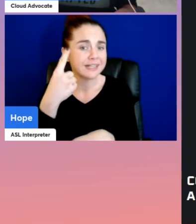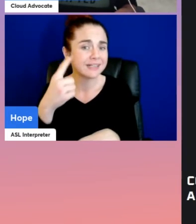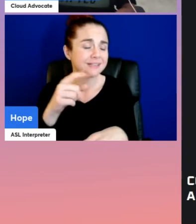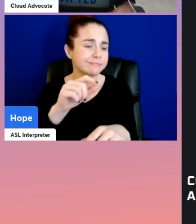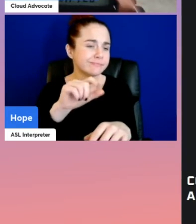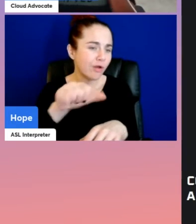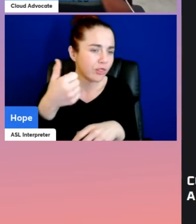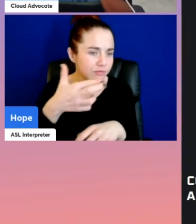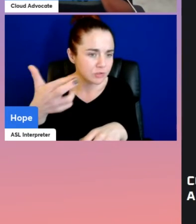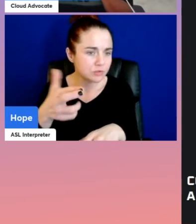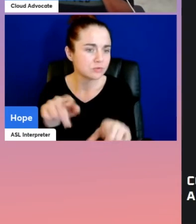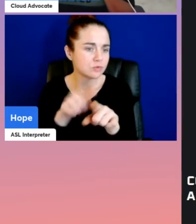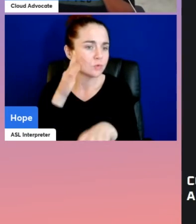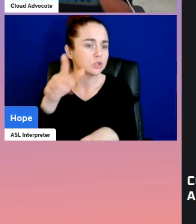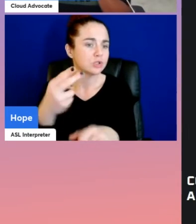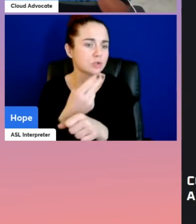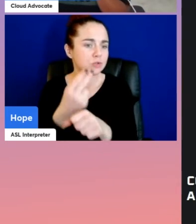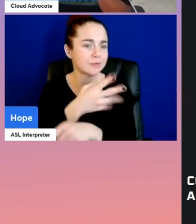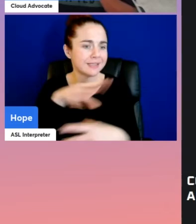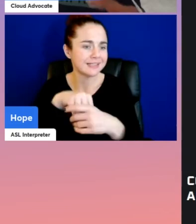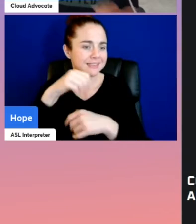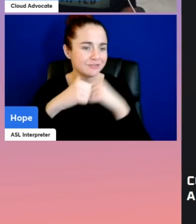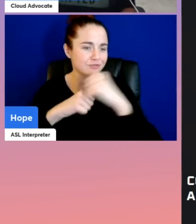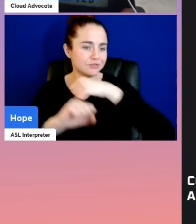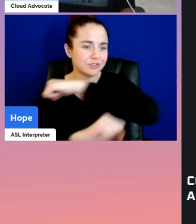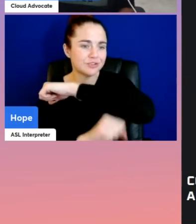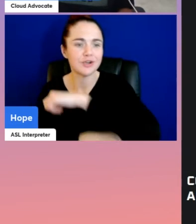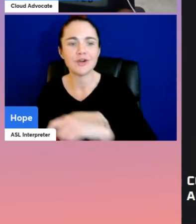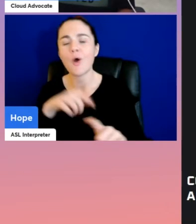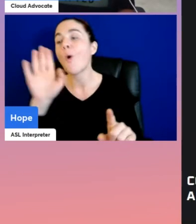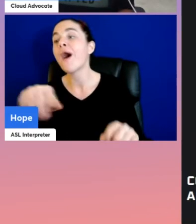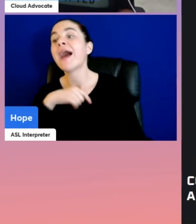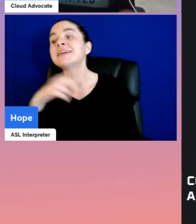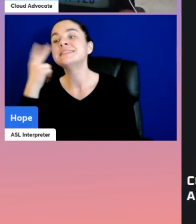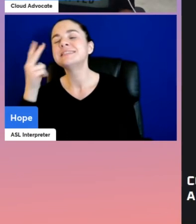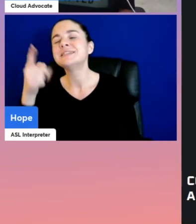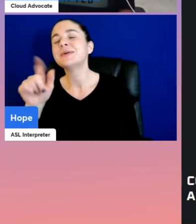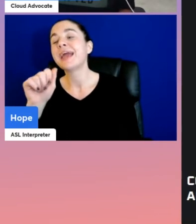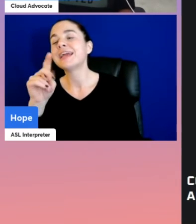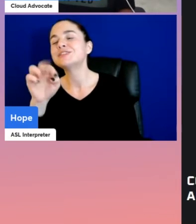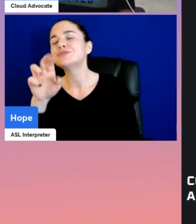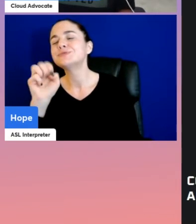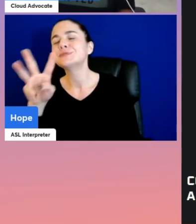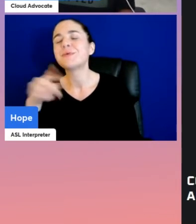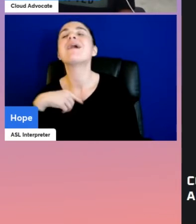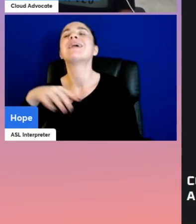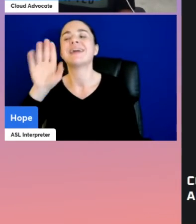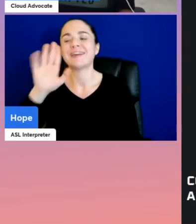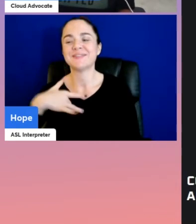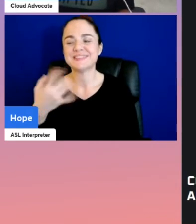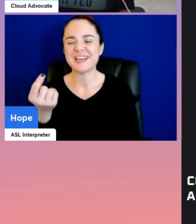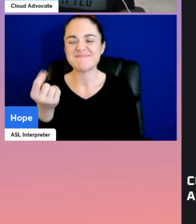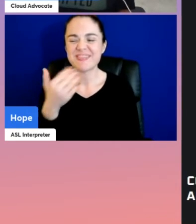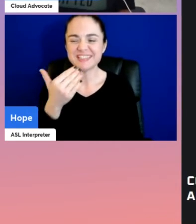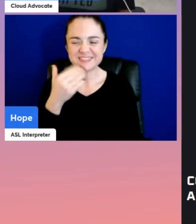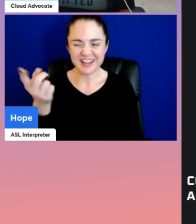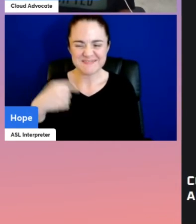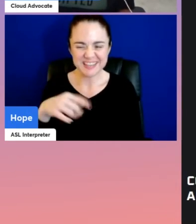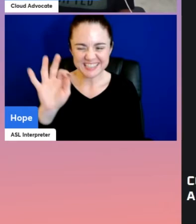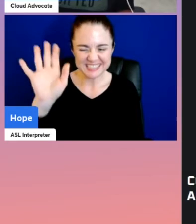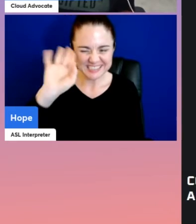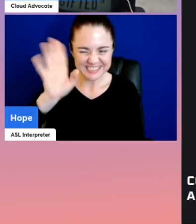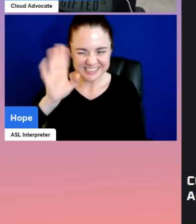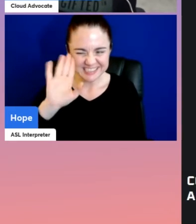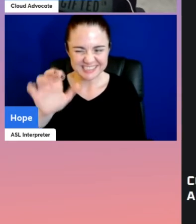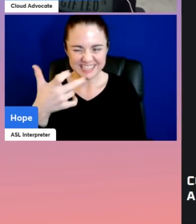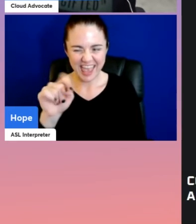infrastructure. Hey, I see you, Exam Pro. I bet that's Andrew. What is up? Thanks for coming by. And then